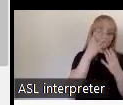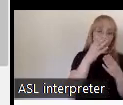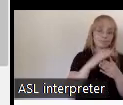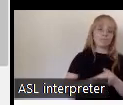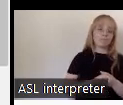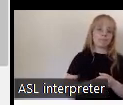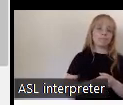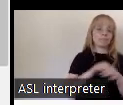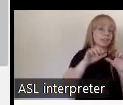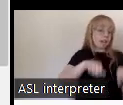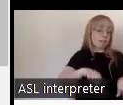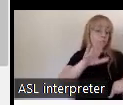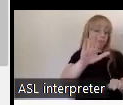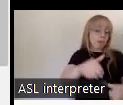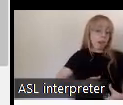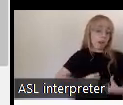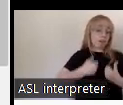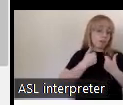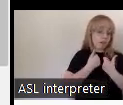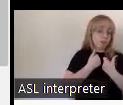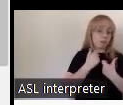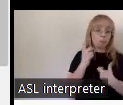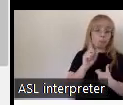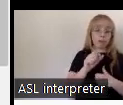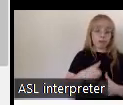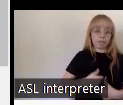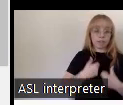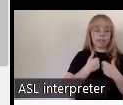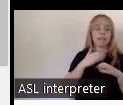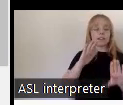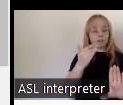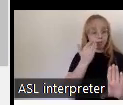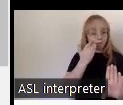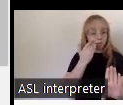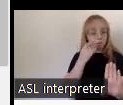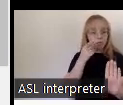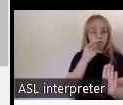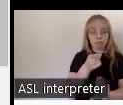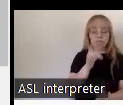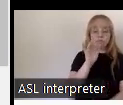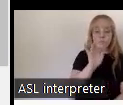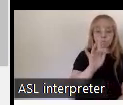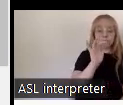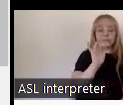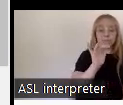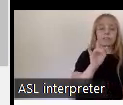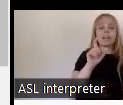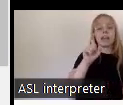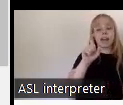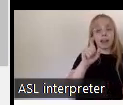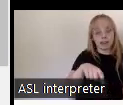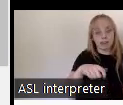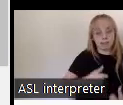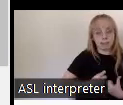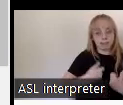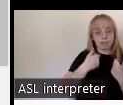be a person's street address. Please know that with this selection, it must be the address that